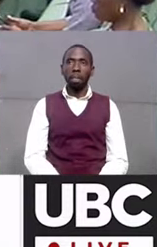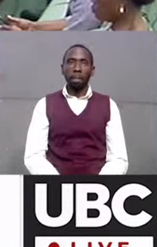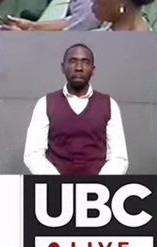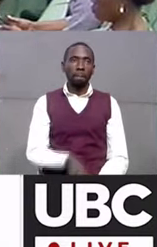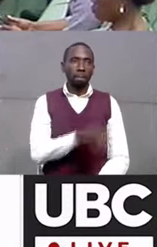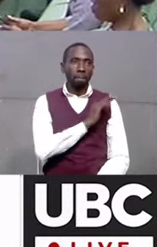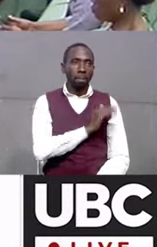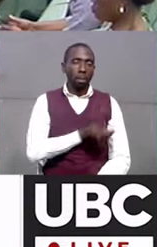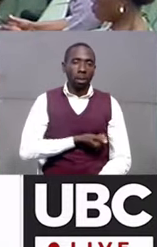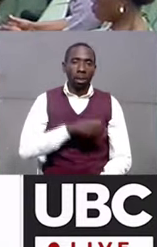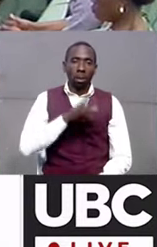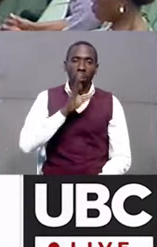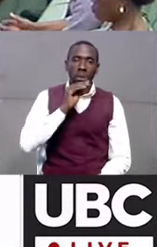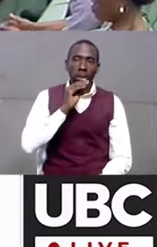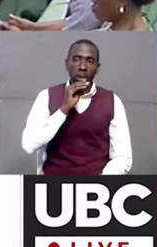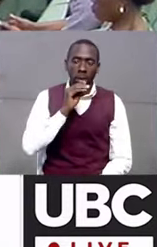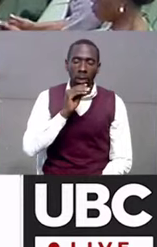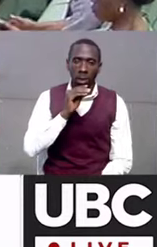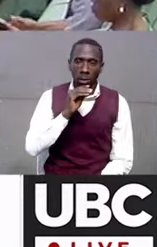Madam Speaker,